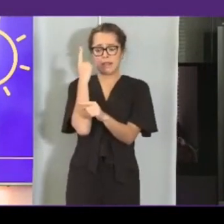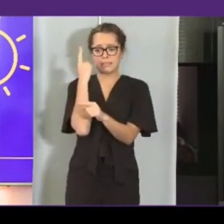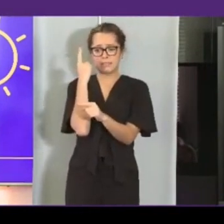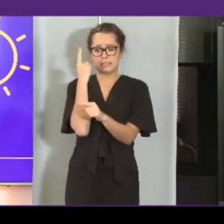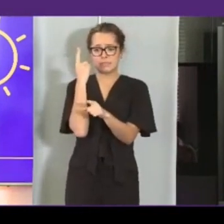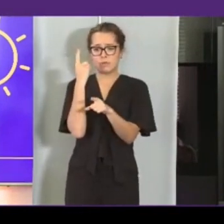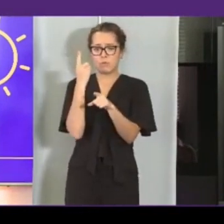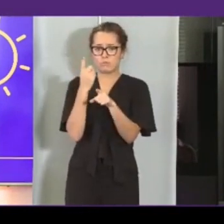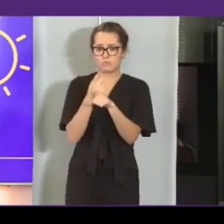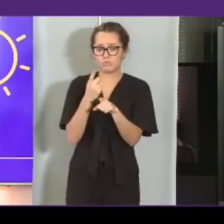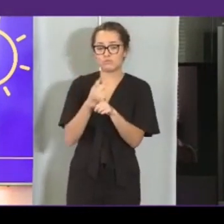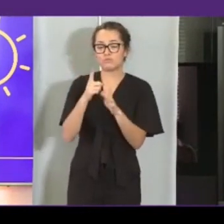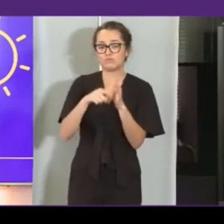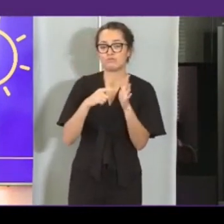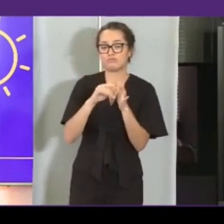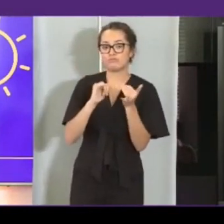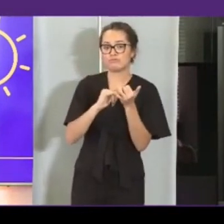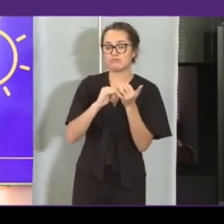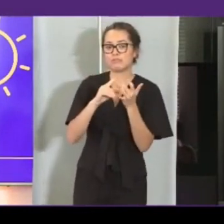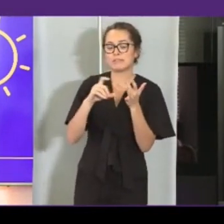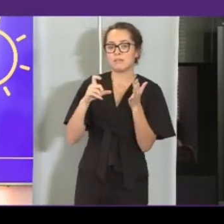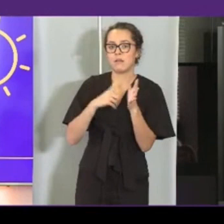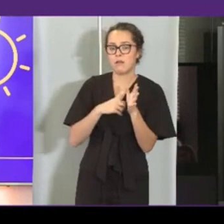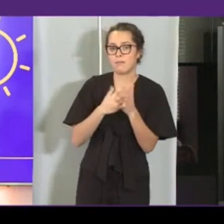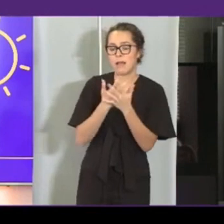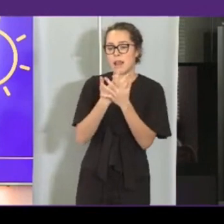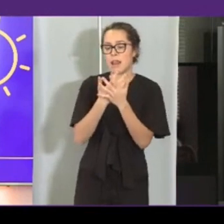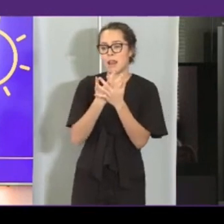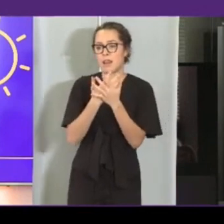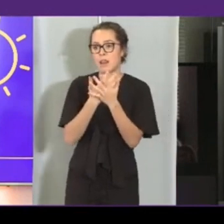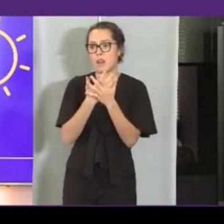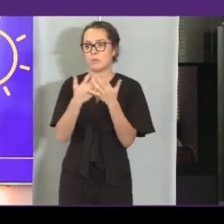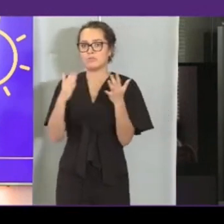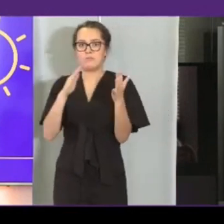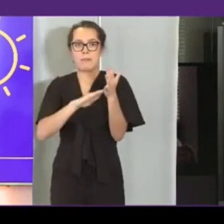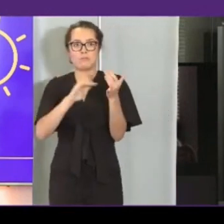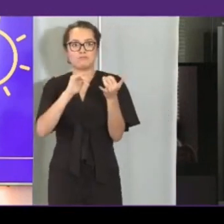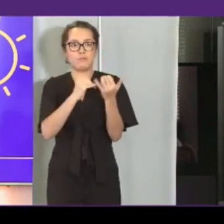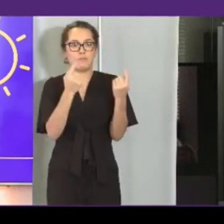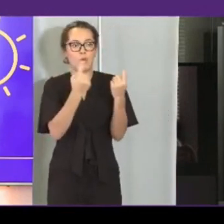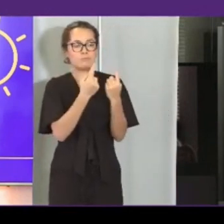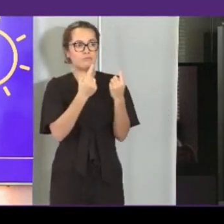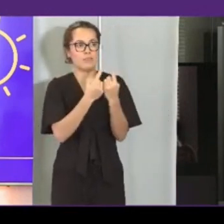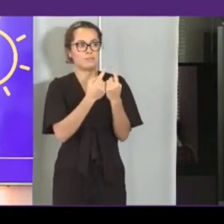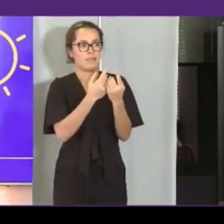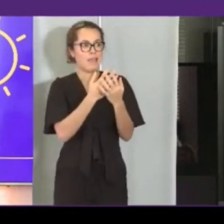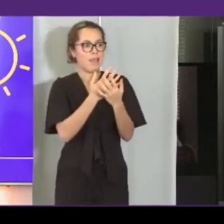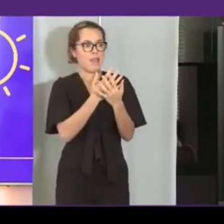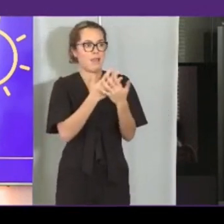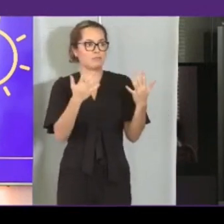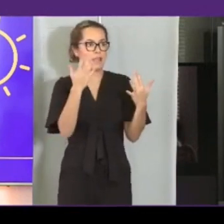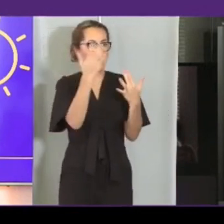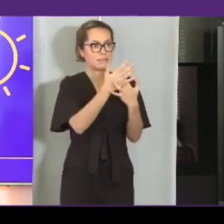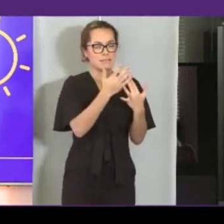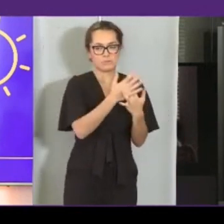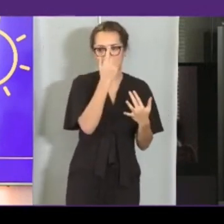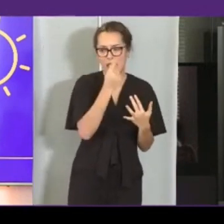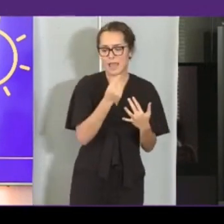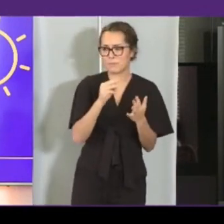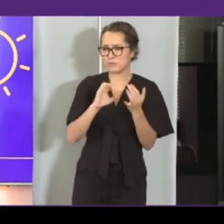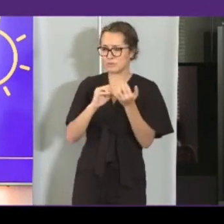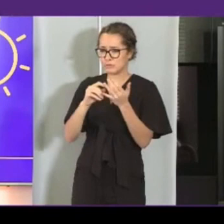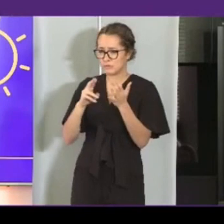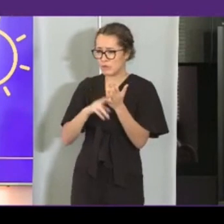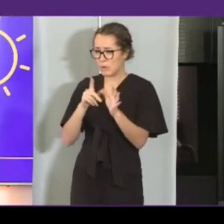about how many different things Microsoft you touch every day. Yeah. Sony's a huge range of stuff, isn't it? And I'm thinking about when you